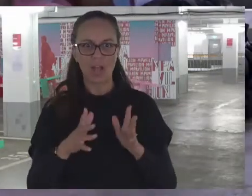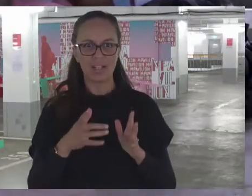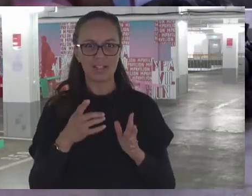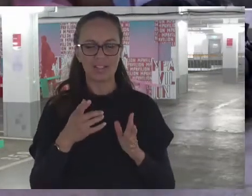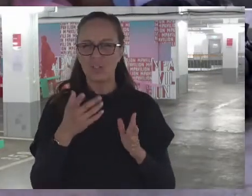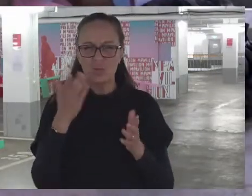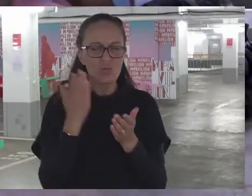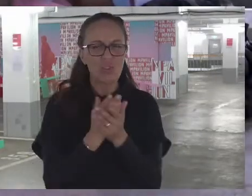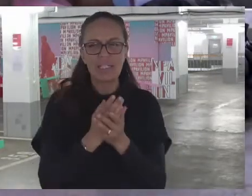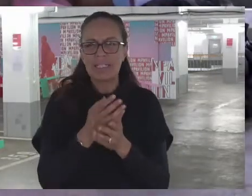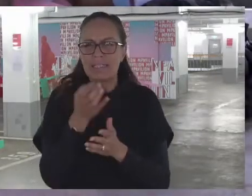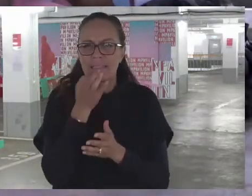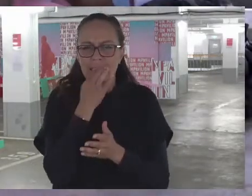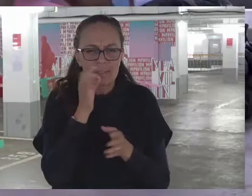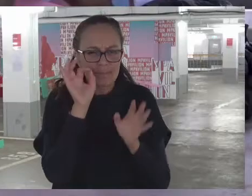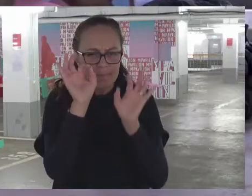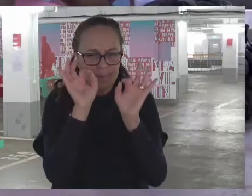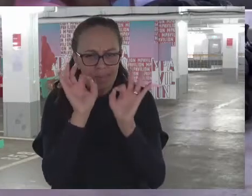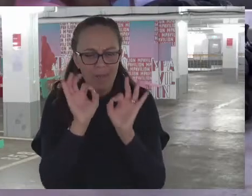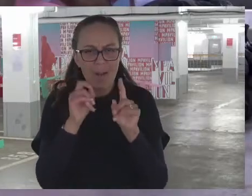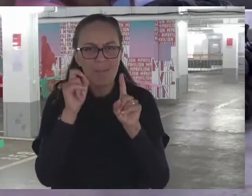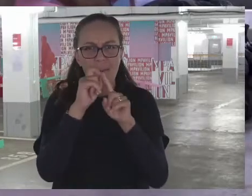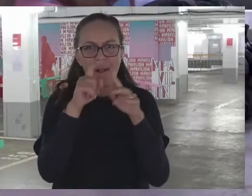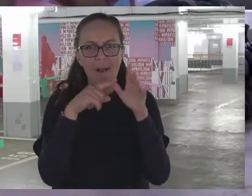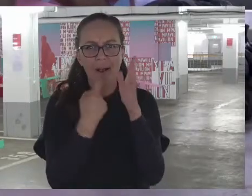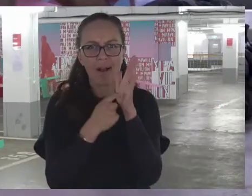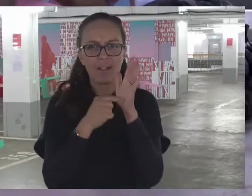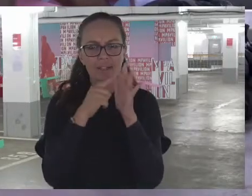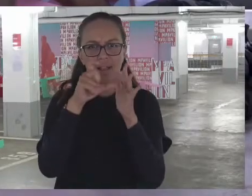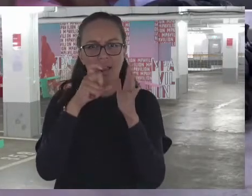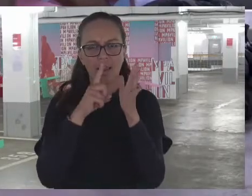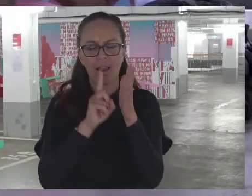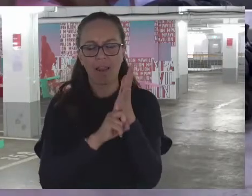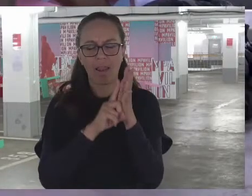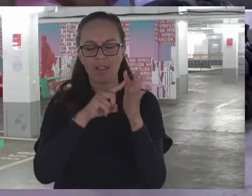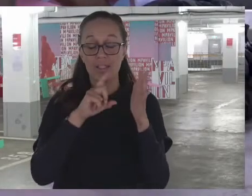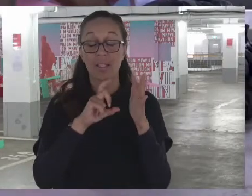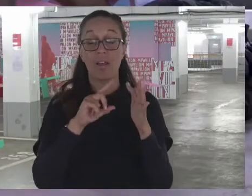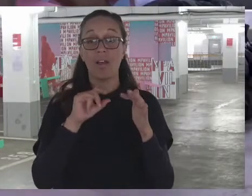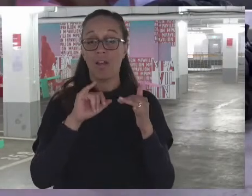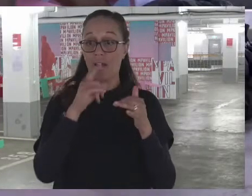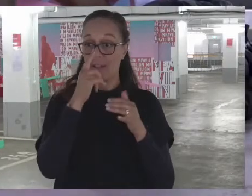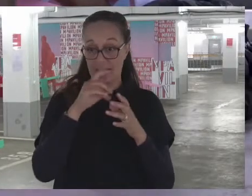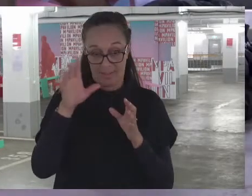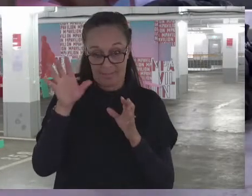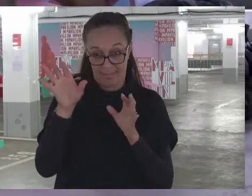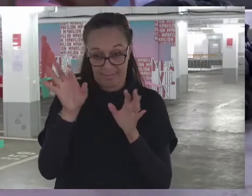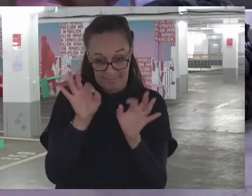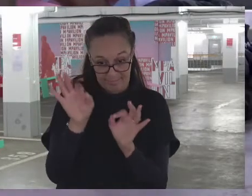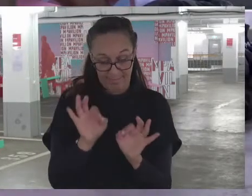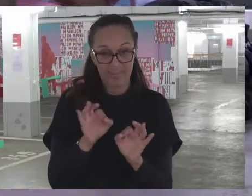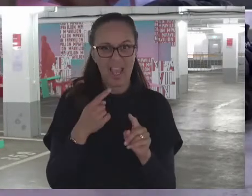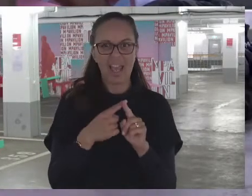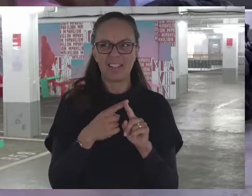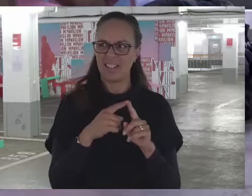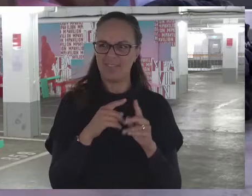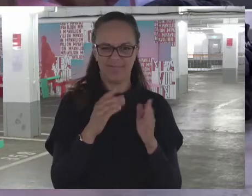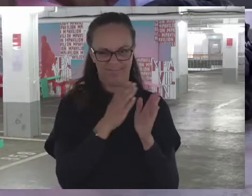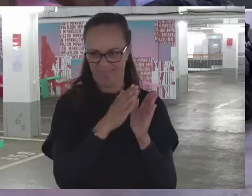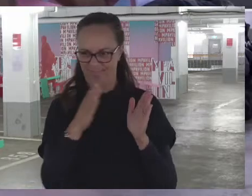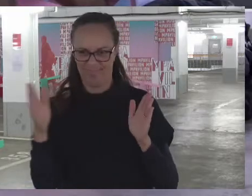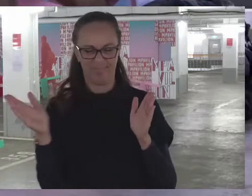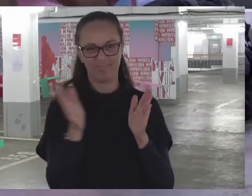insanely tiny particles on a slide. So this thing of scale was also apparent as a